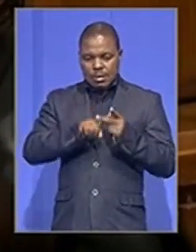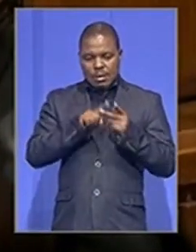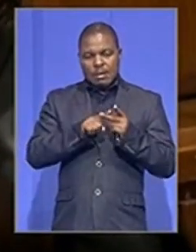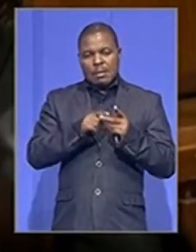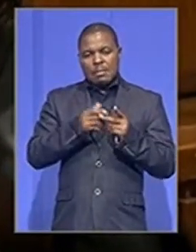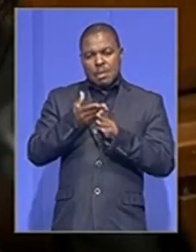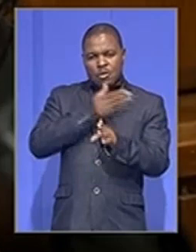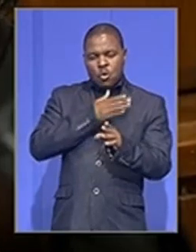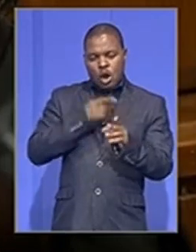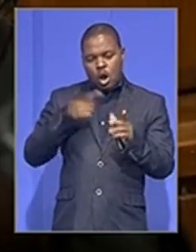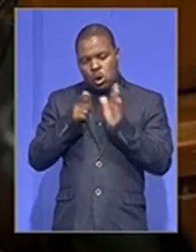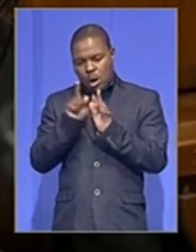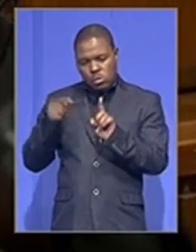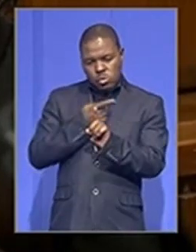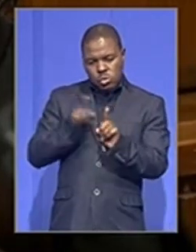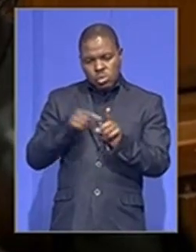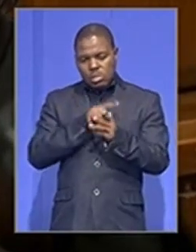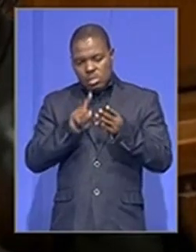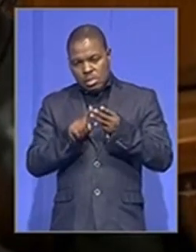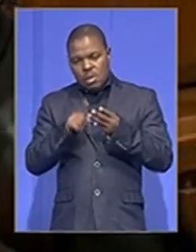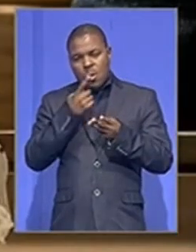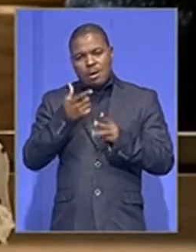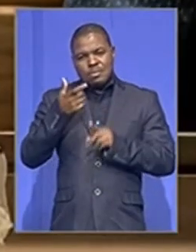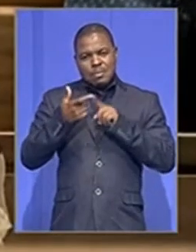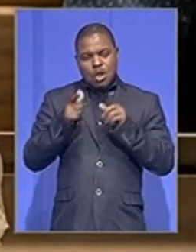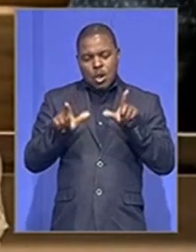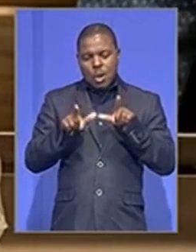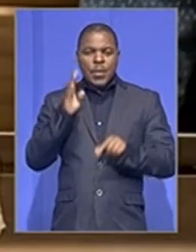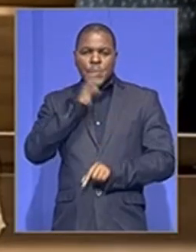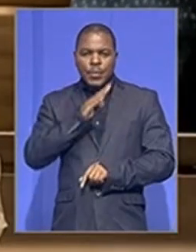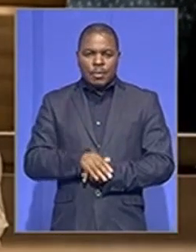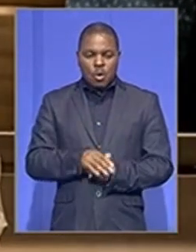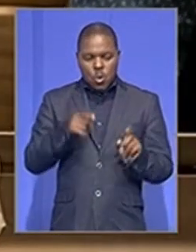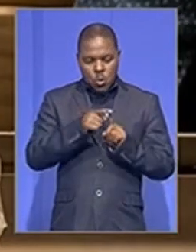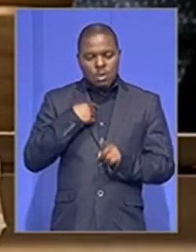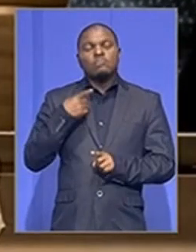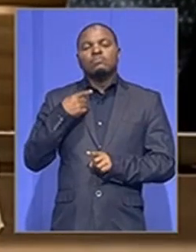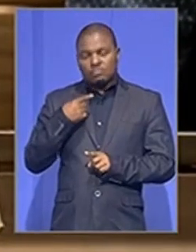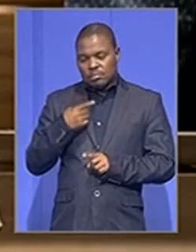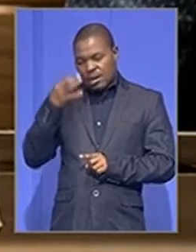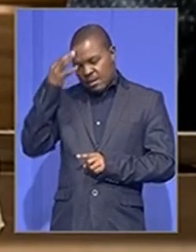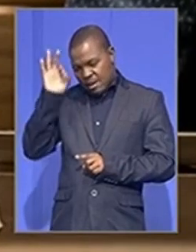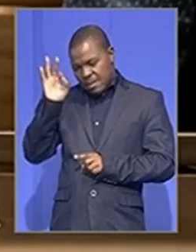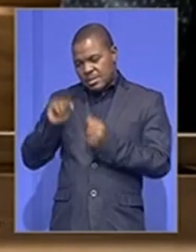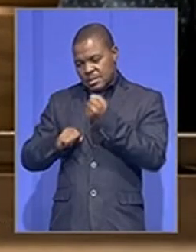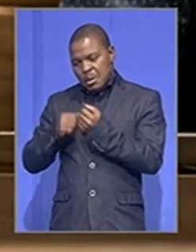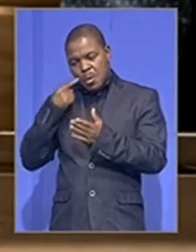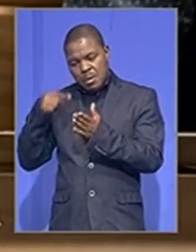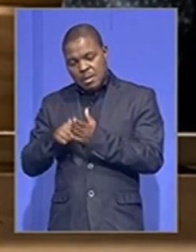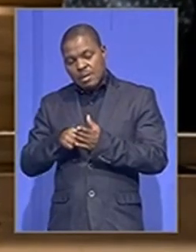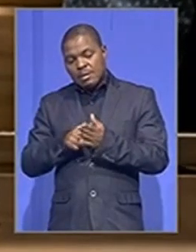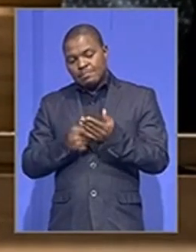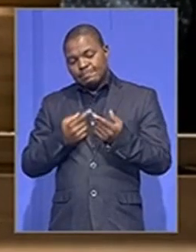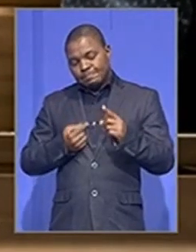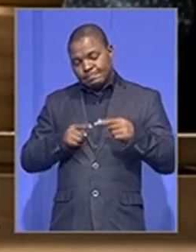go phethagala gape le go swara sethunya seo se beng se se molaong. Gape o iphetošitše hlatse ya mmušo molatong wa monna wa mengwaga